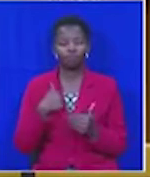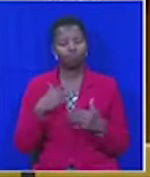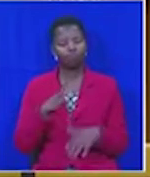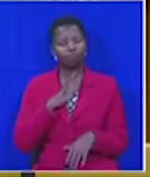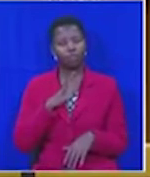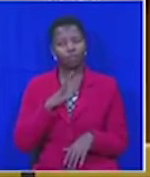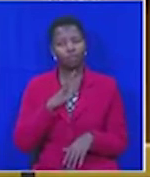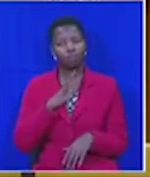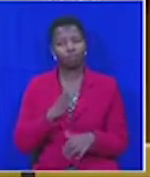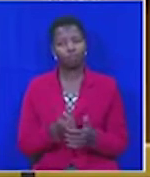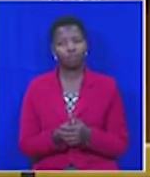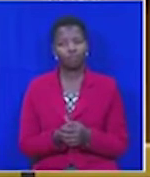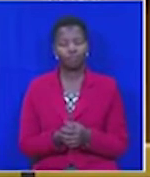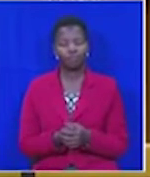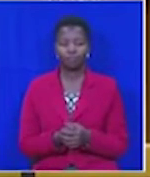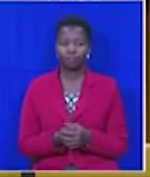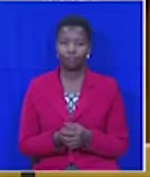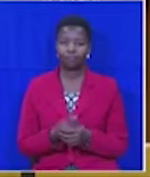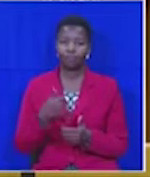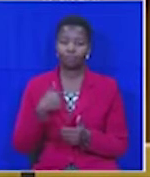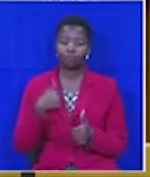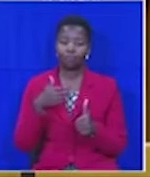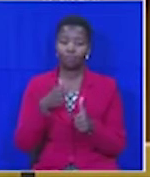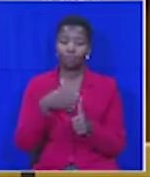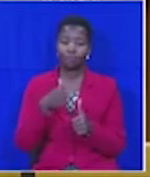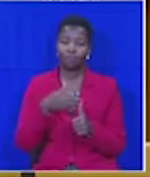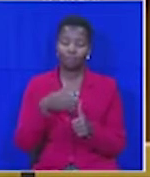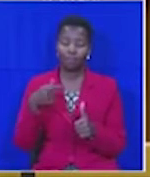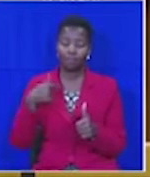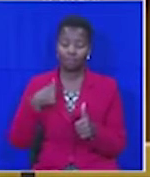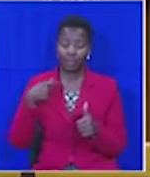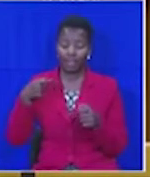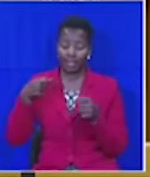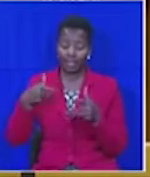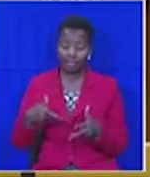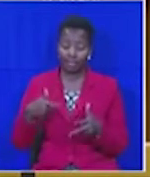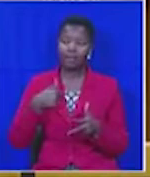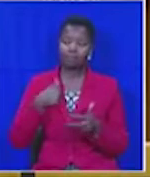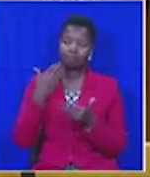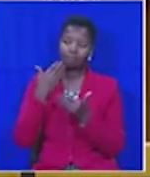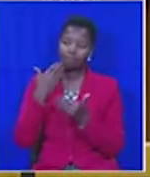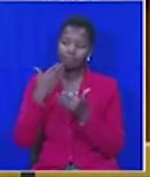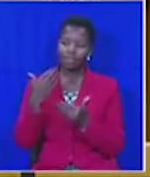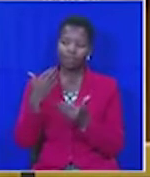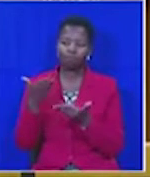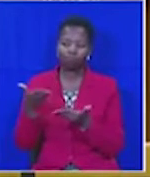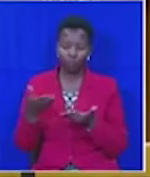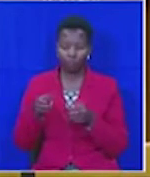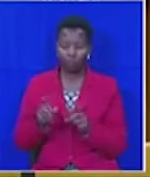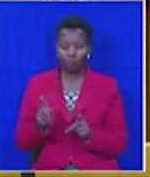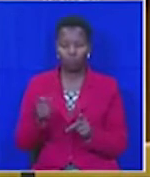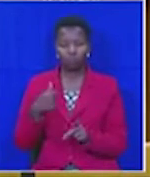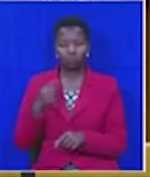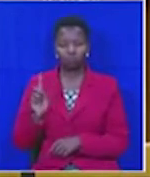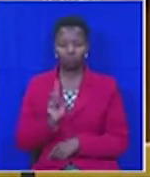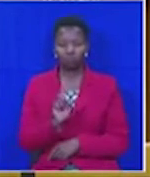Nikansa ngofu, Honorable Speaker, loko nipfumelerile ku vulavula la, ni vulavula na vanhu va le kaya.